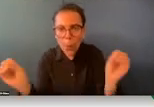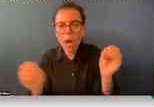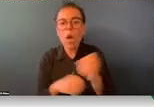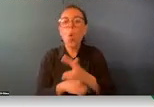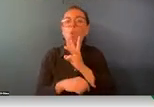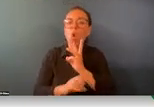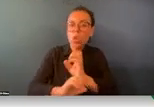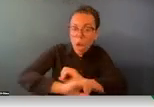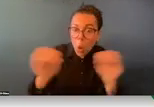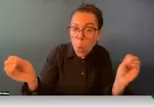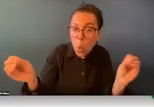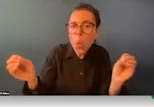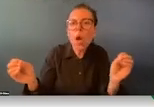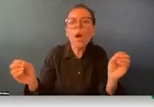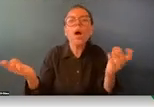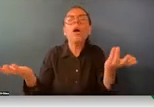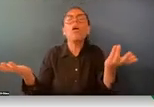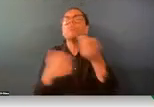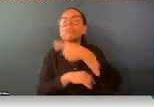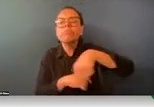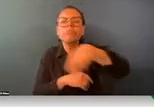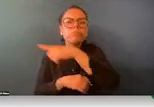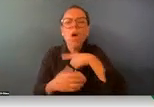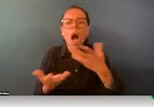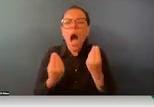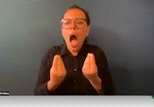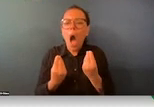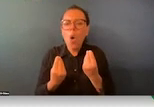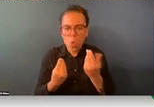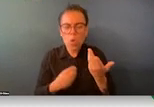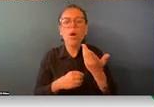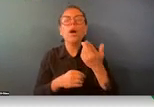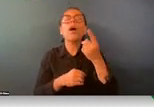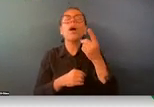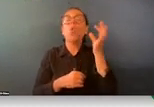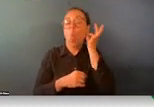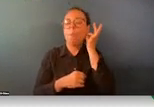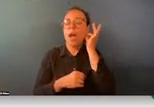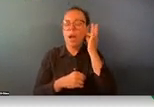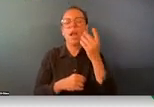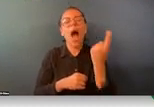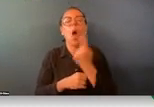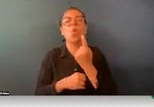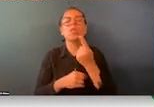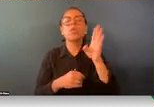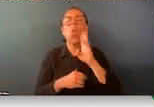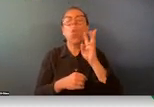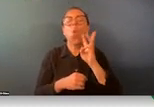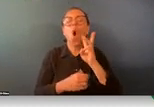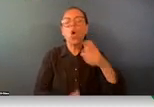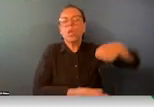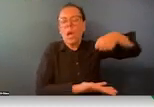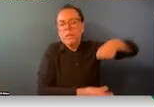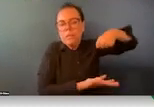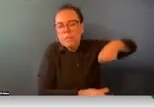water scarcity. Women and girls are often responsible for collecting water in many economic communities, especially